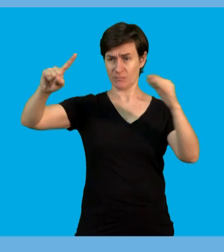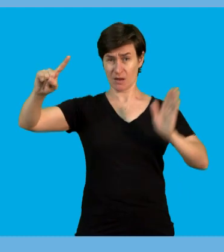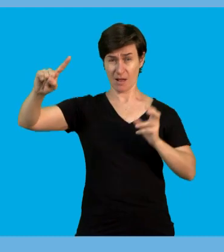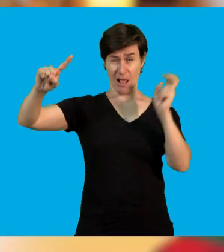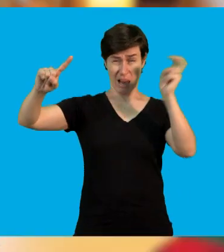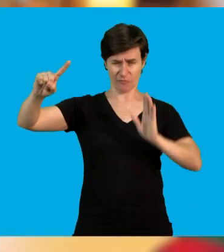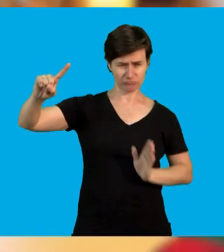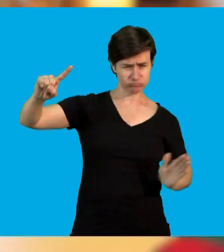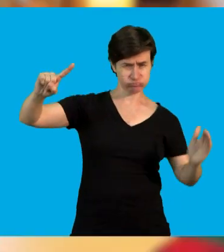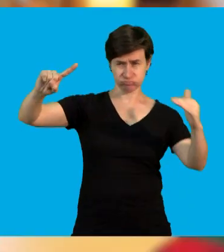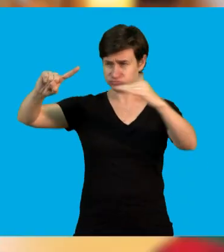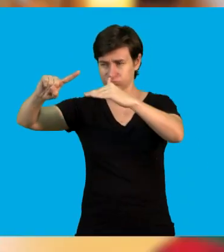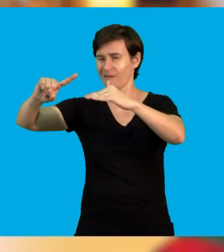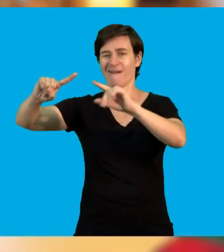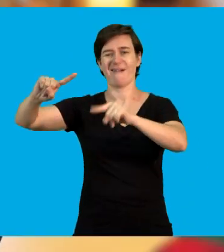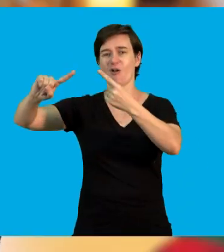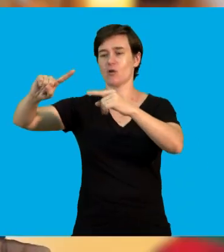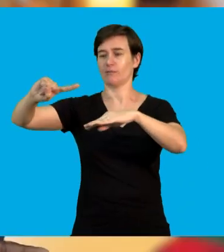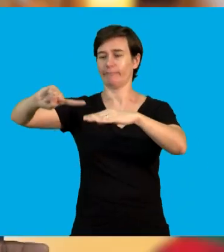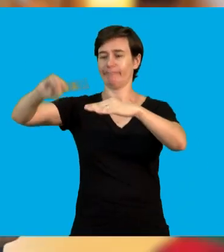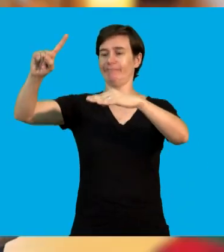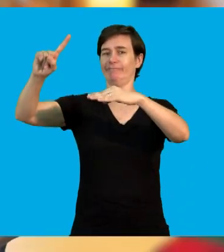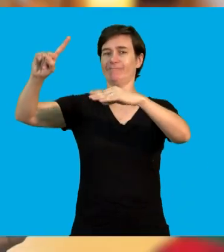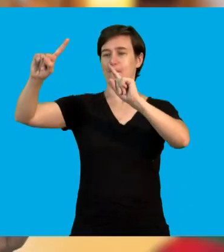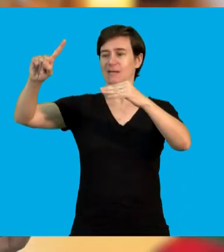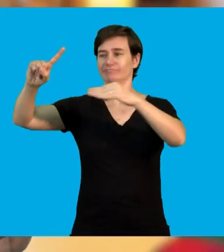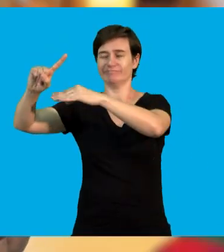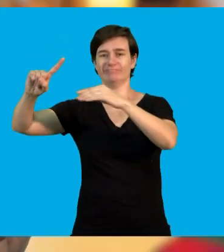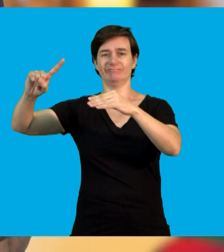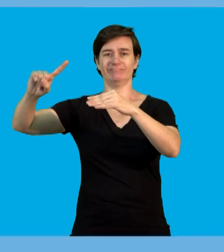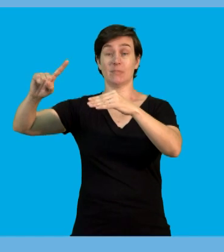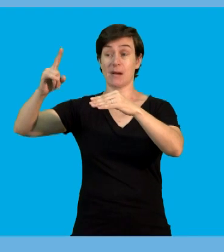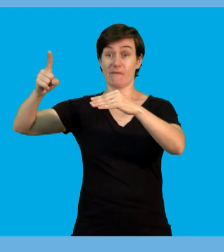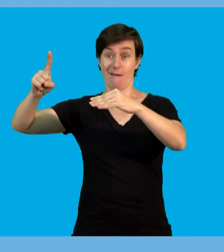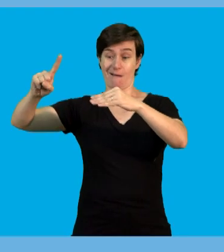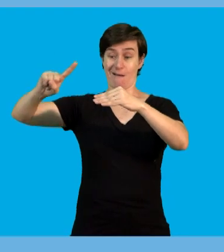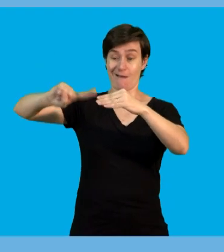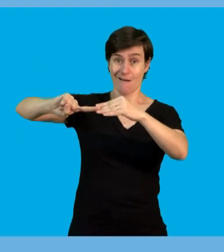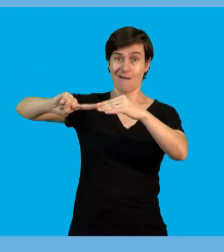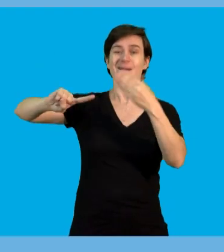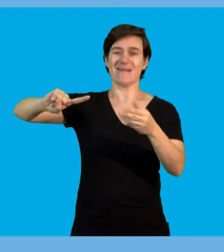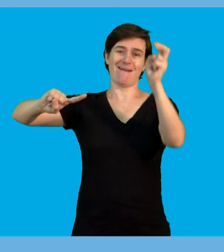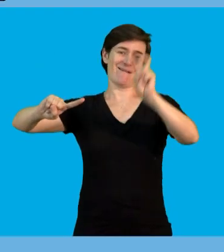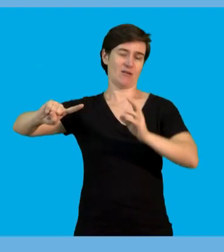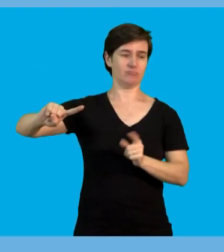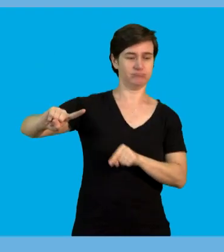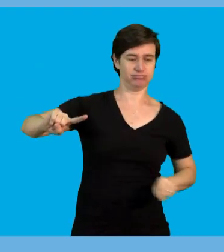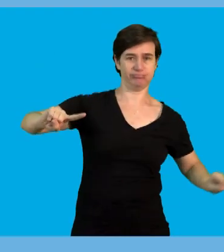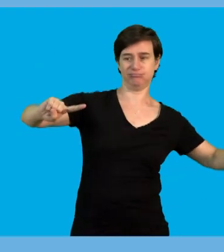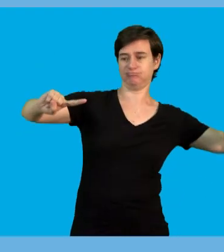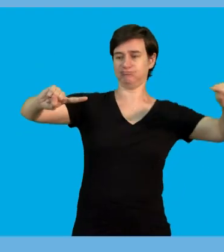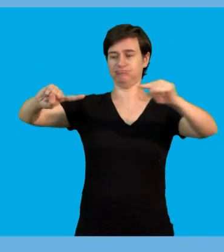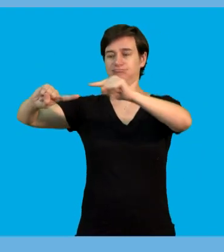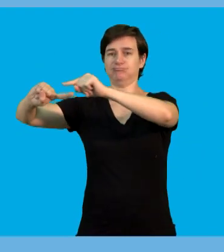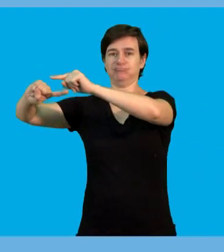current flow. So if the switch is open, there's no current flow, but because our switch is closed, there is going to be a current flow.